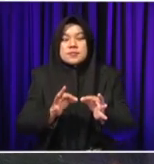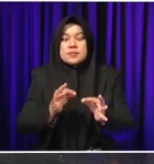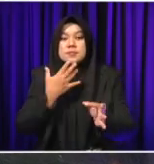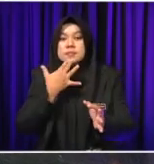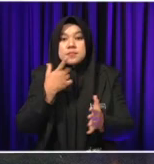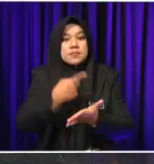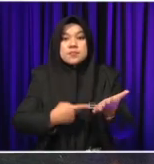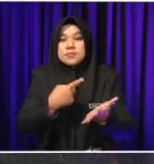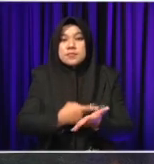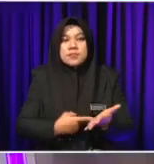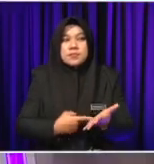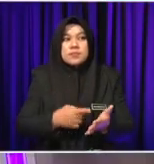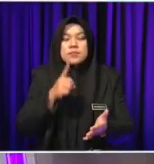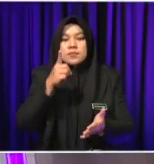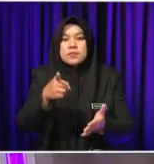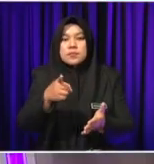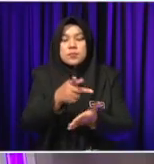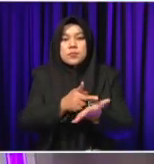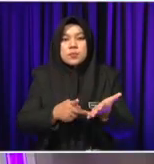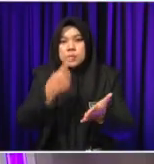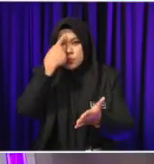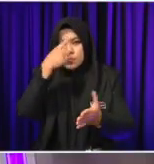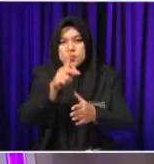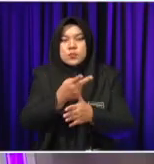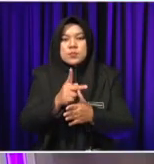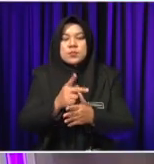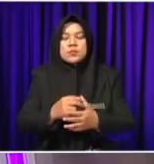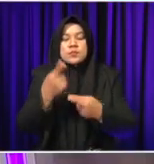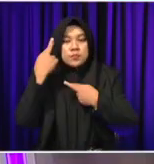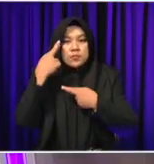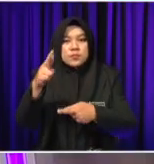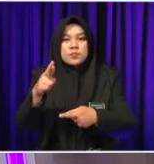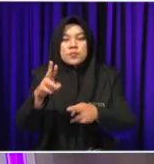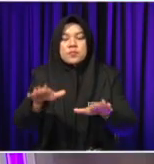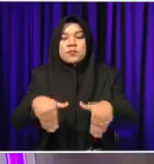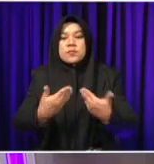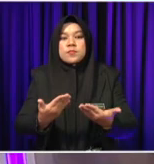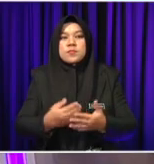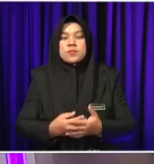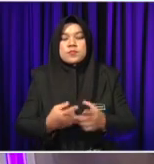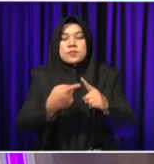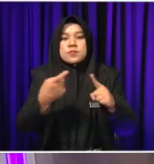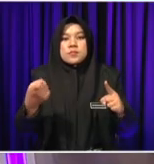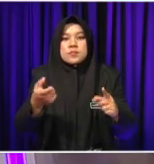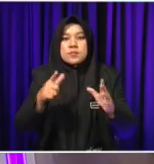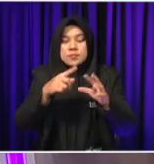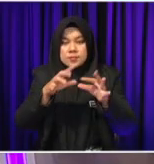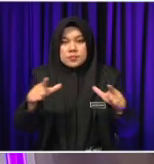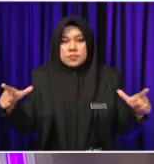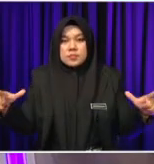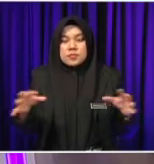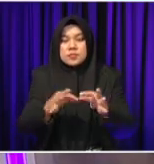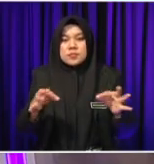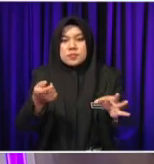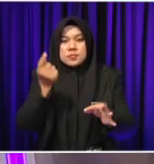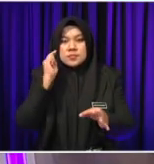colour, now it's your part to share me your response and how you interpret from the song lyrics. Are you guys ready? If you're